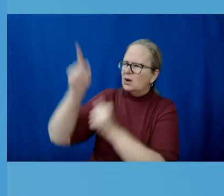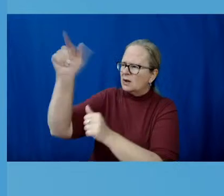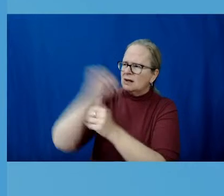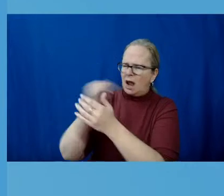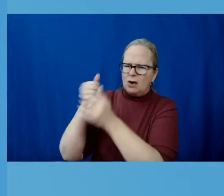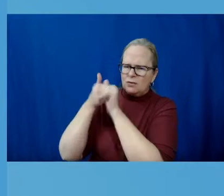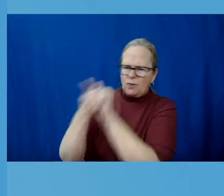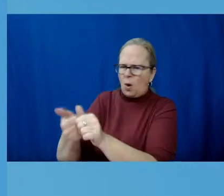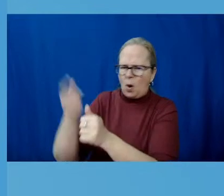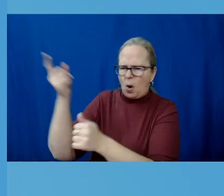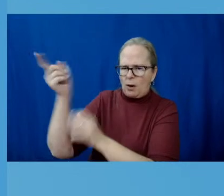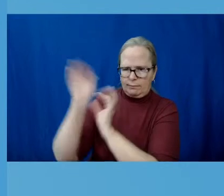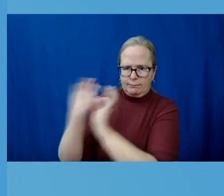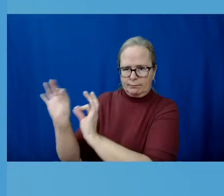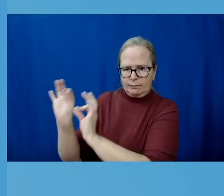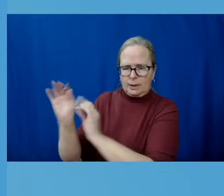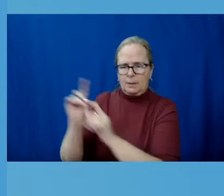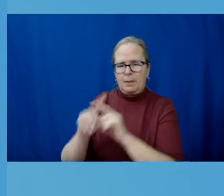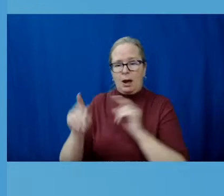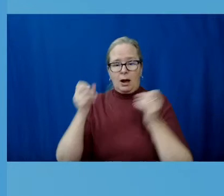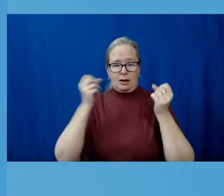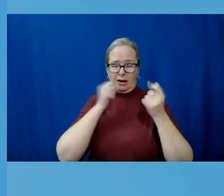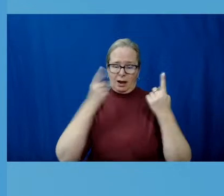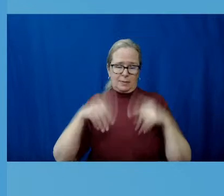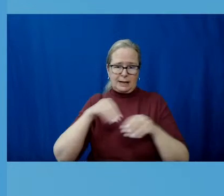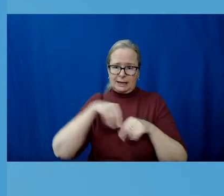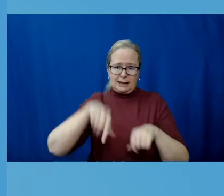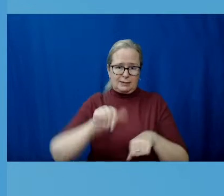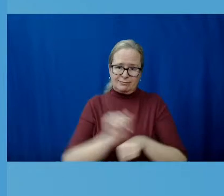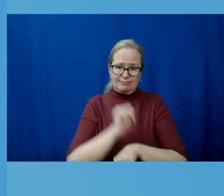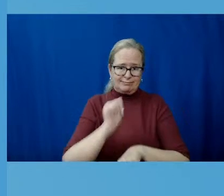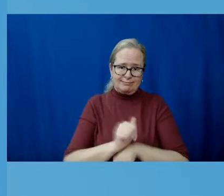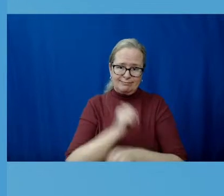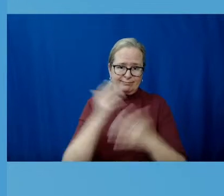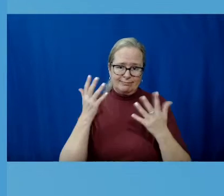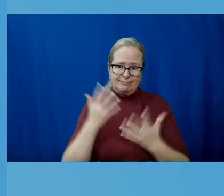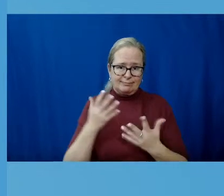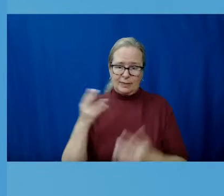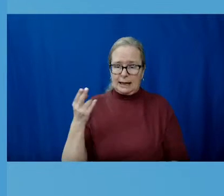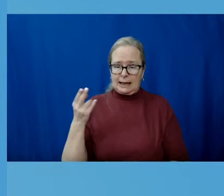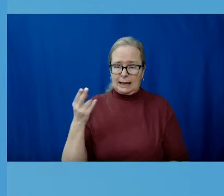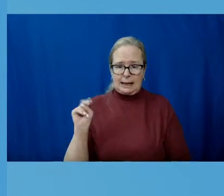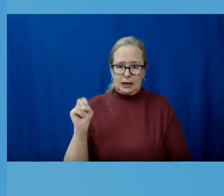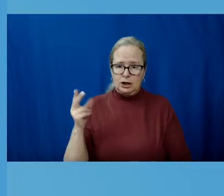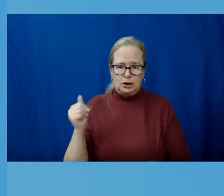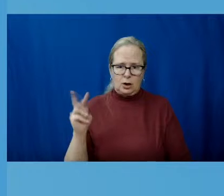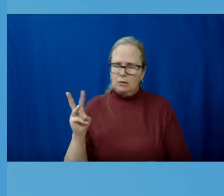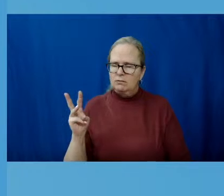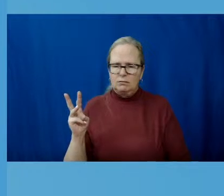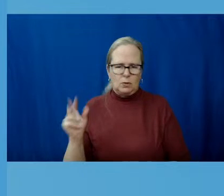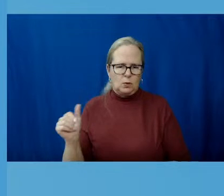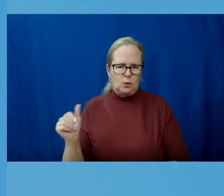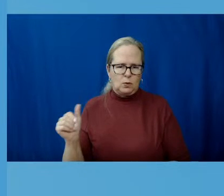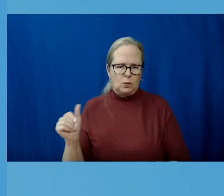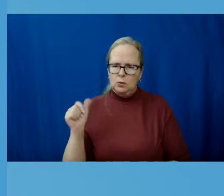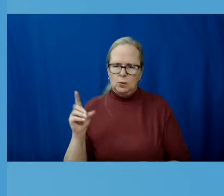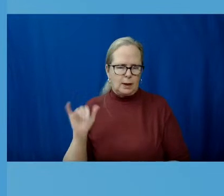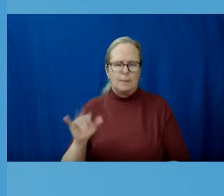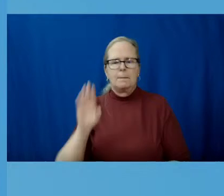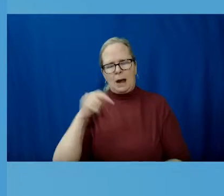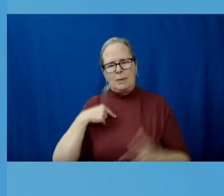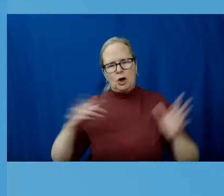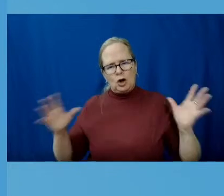culture we have here. And so I would just encourage the public to not get their information from the